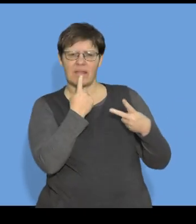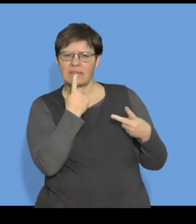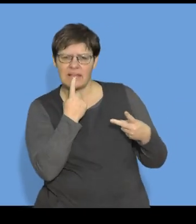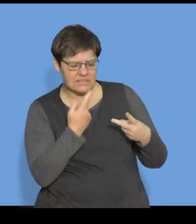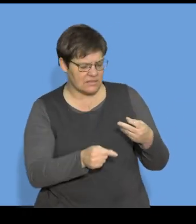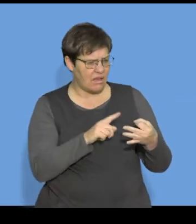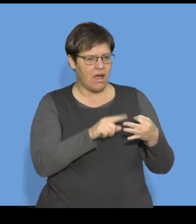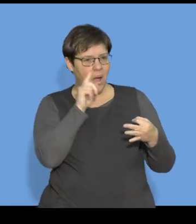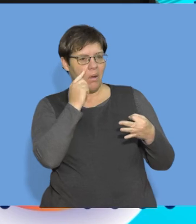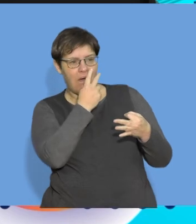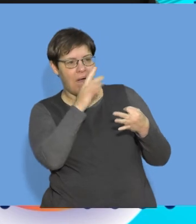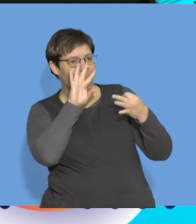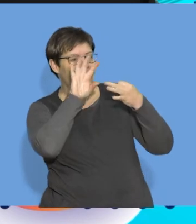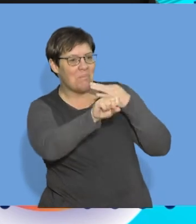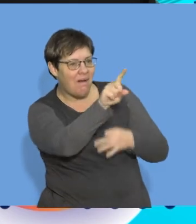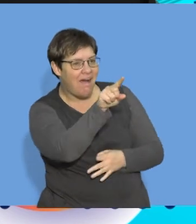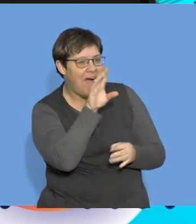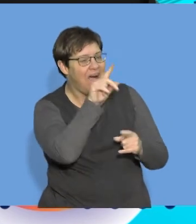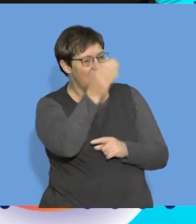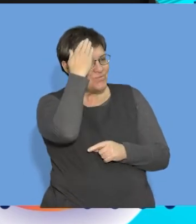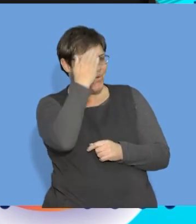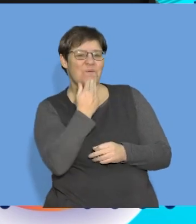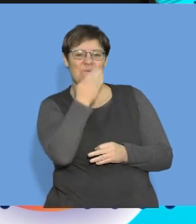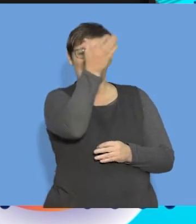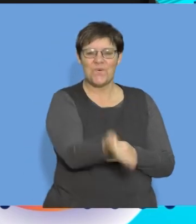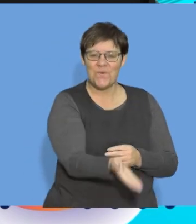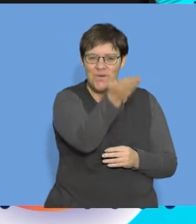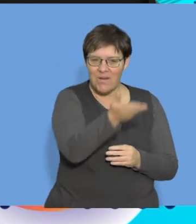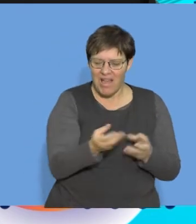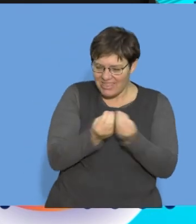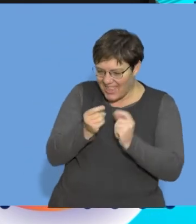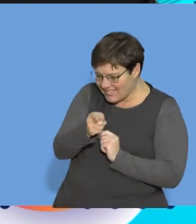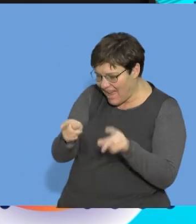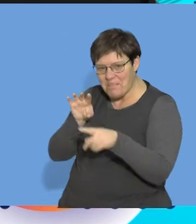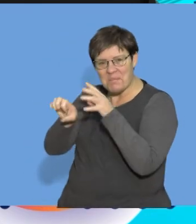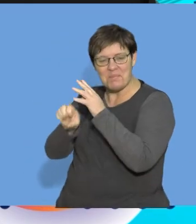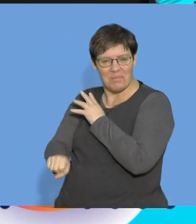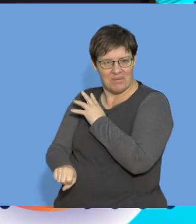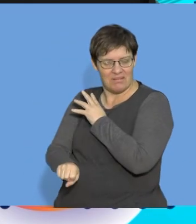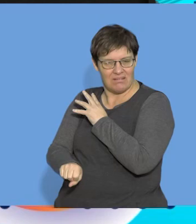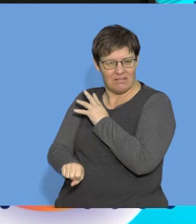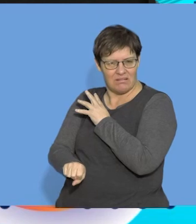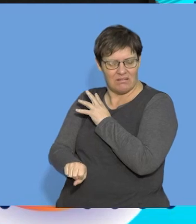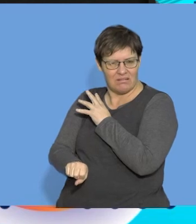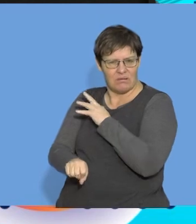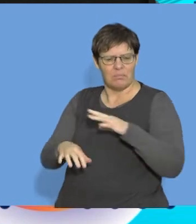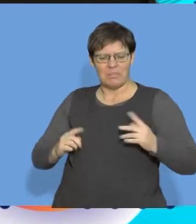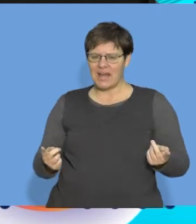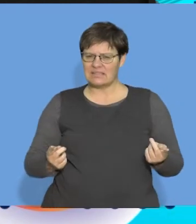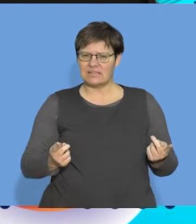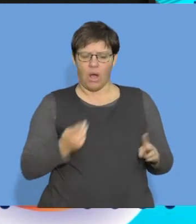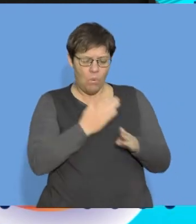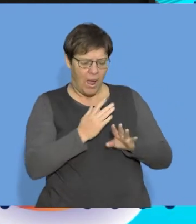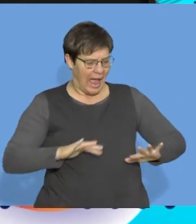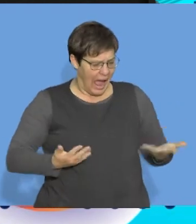to recognize people or recognize objects? If you are not able to tell how does it